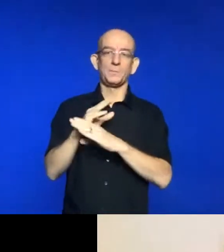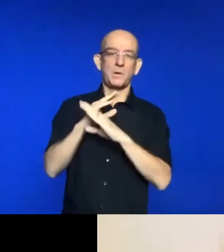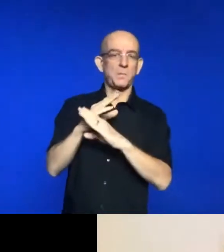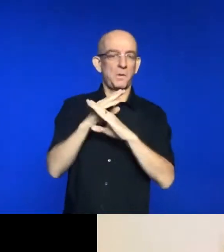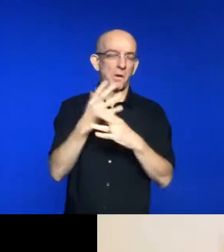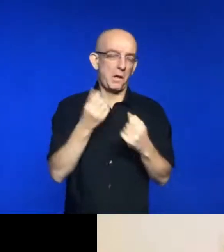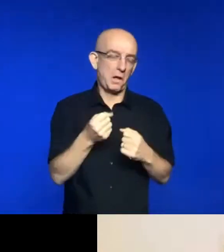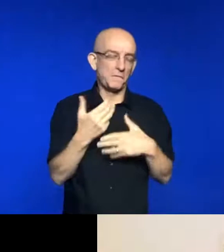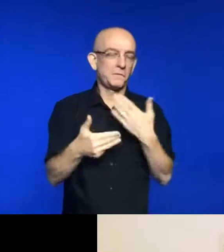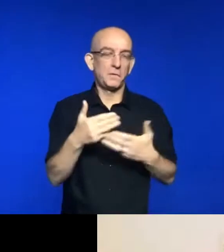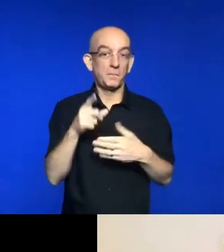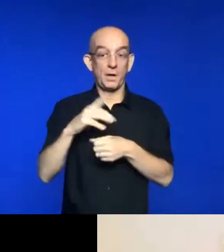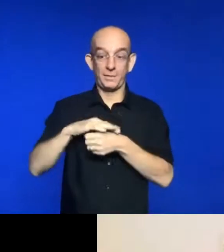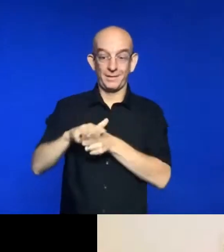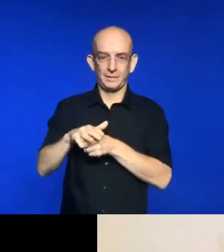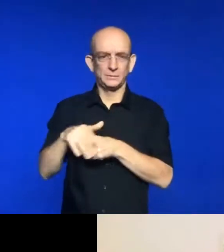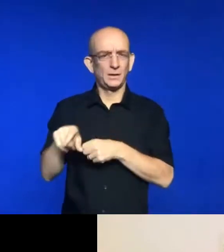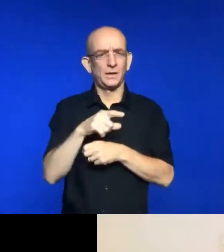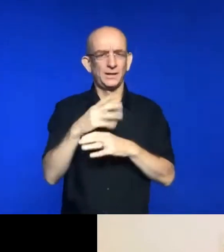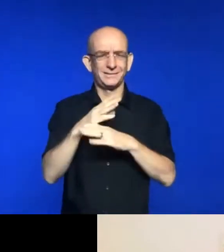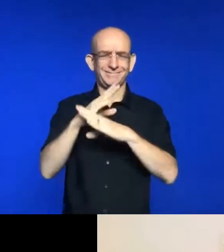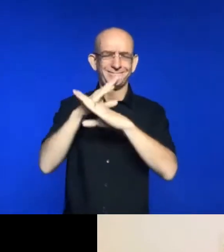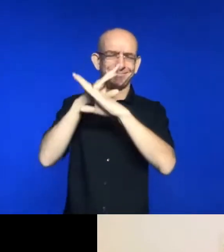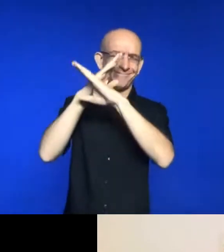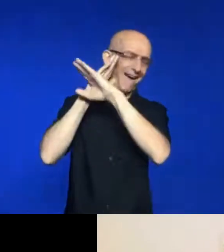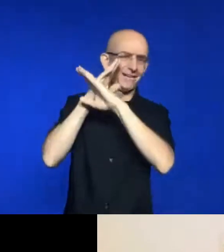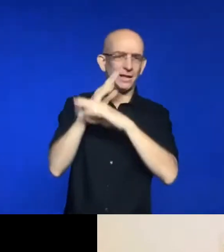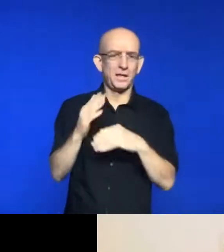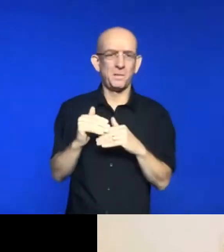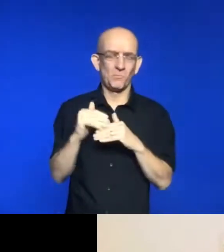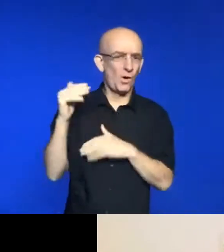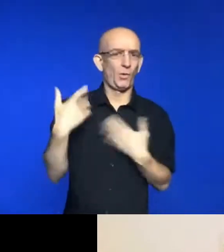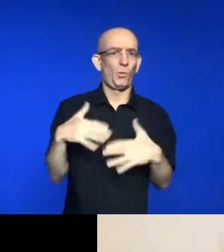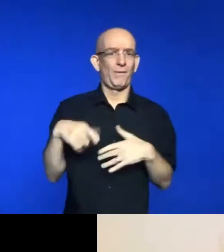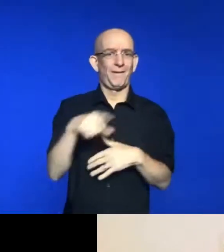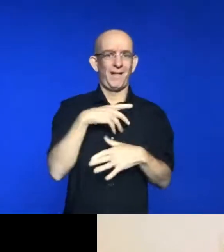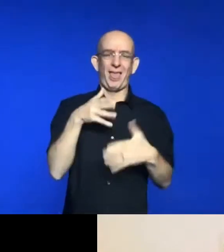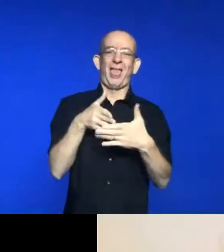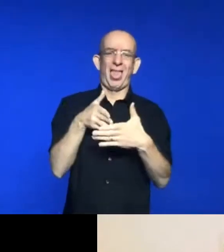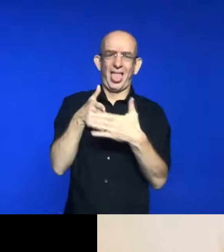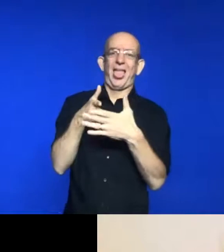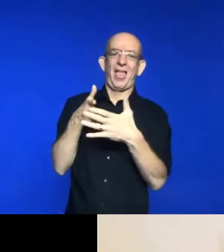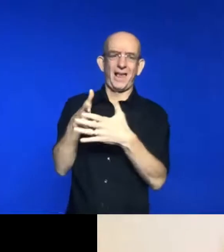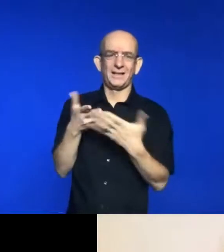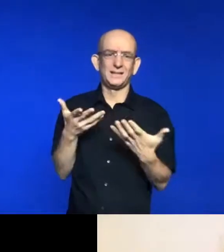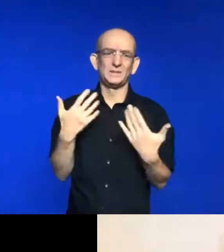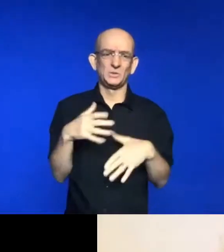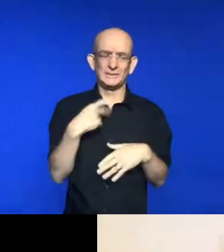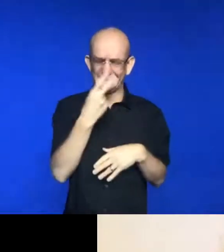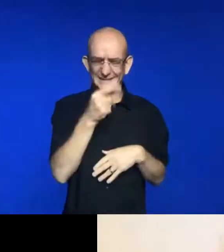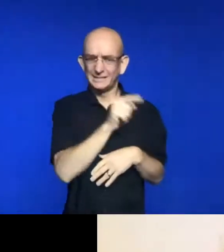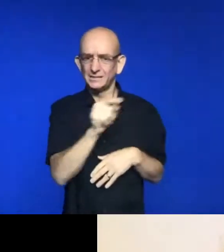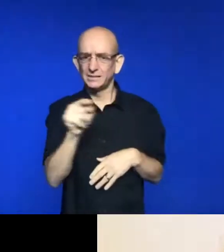that have been there before, and that we are now discussing from the perspective of